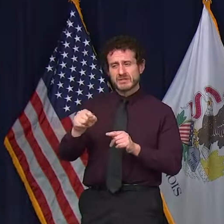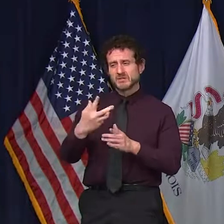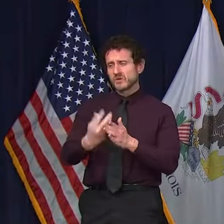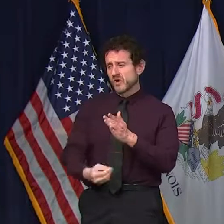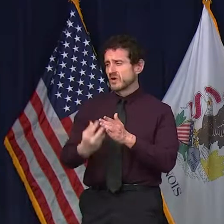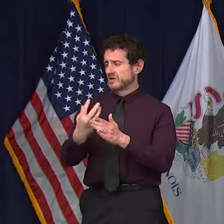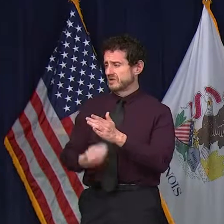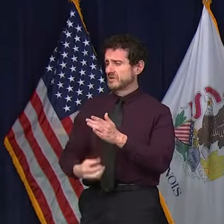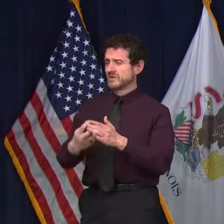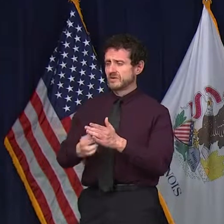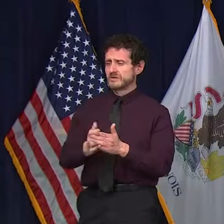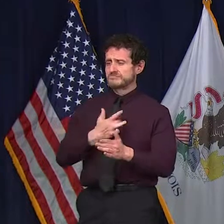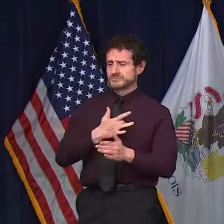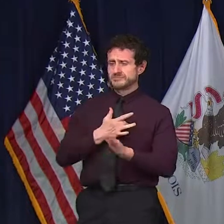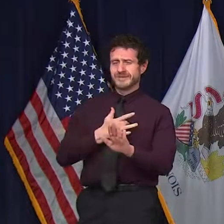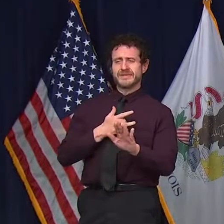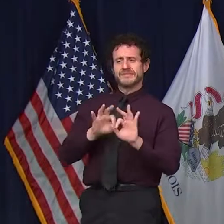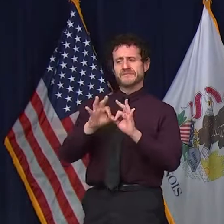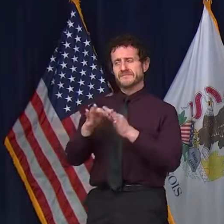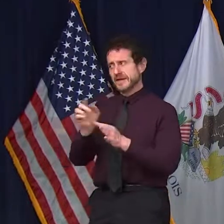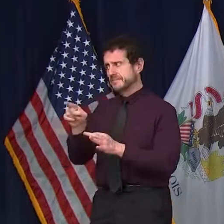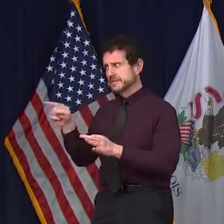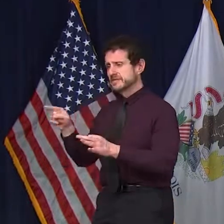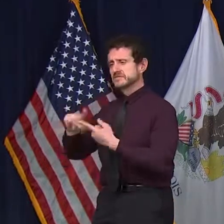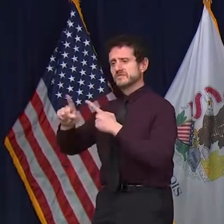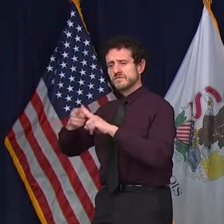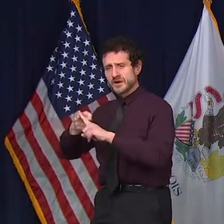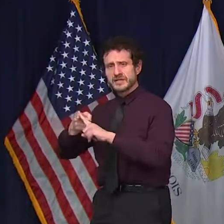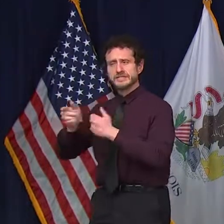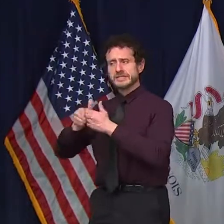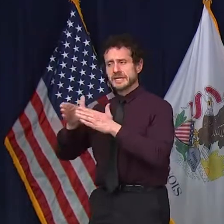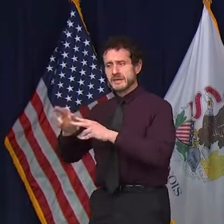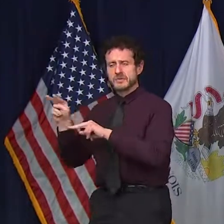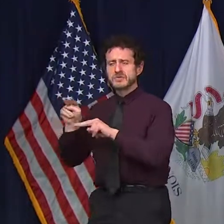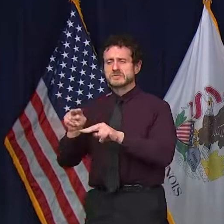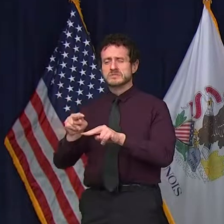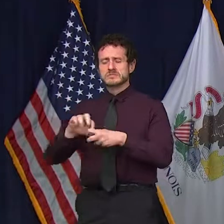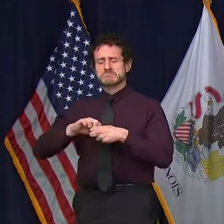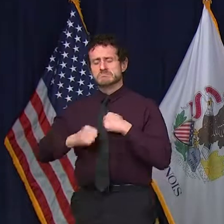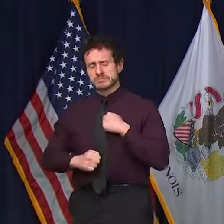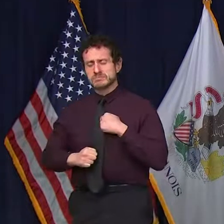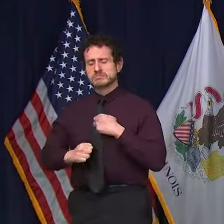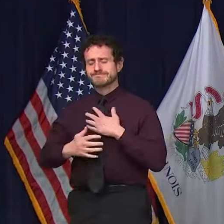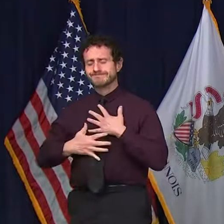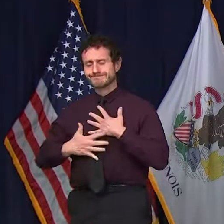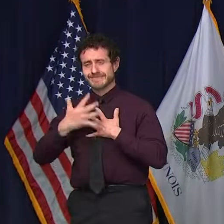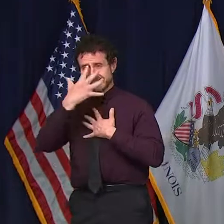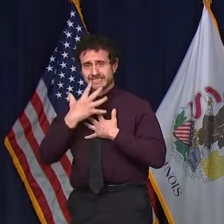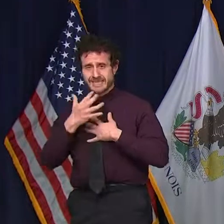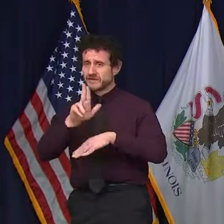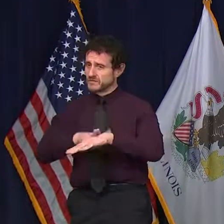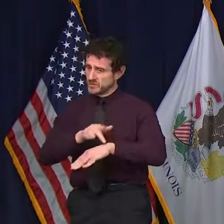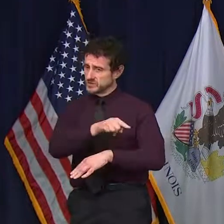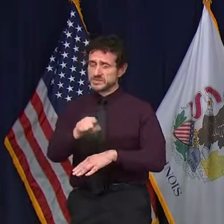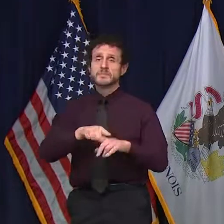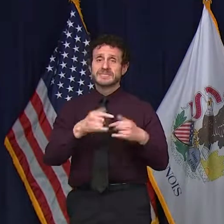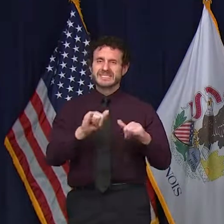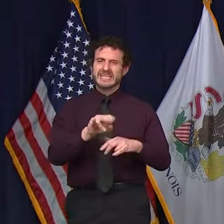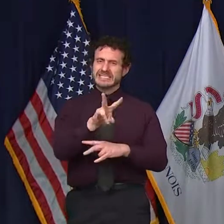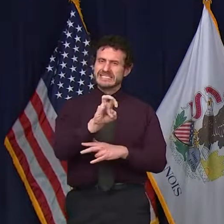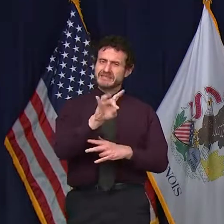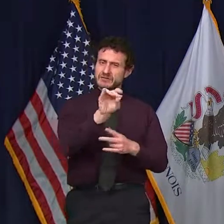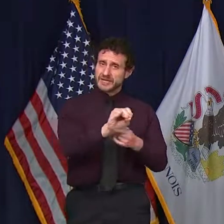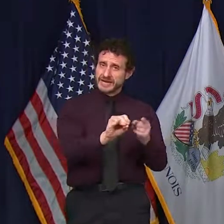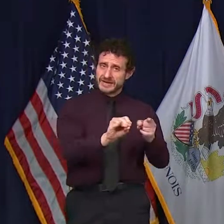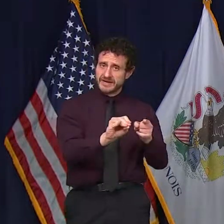lives, and families and loved ones and communities who are mourning those deaths, it still